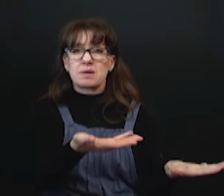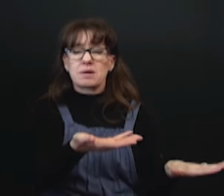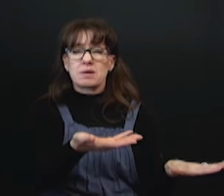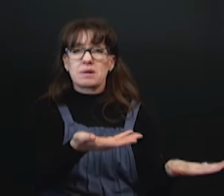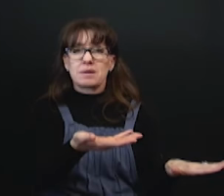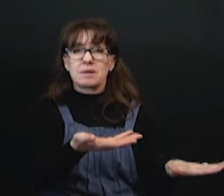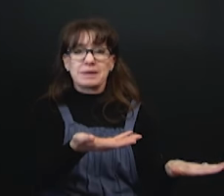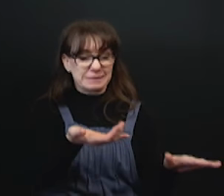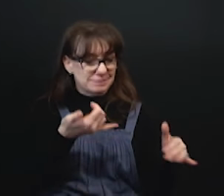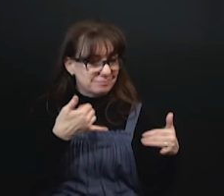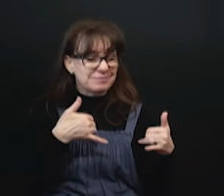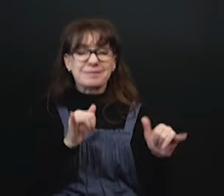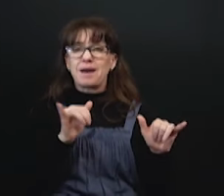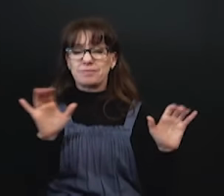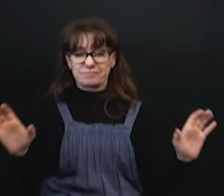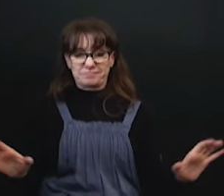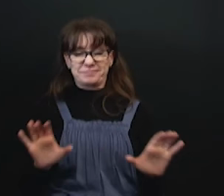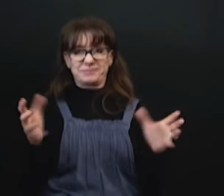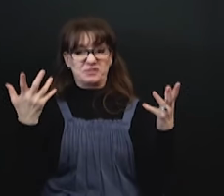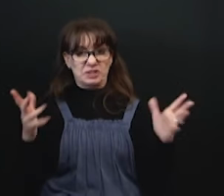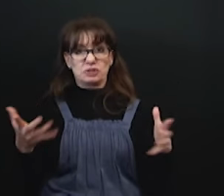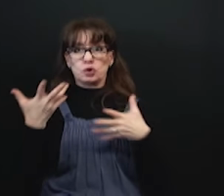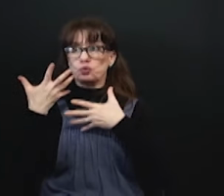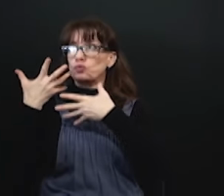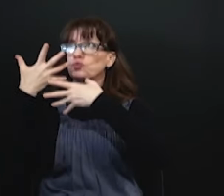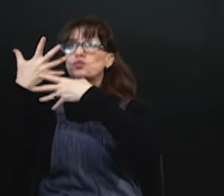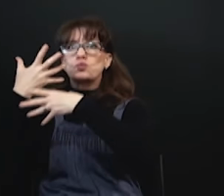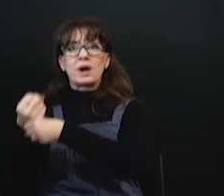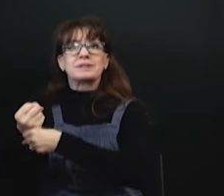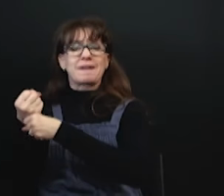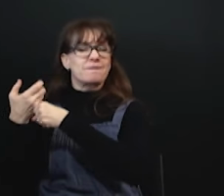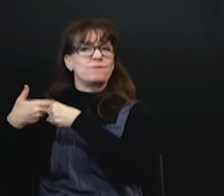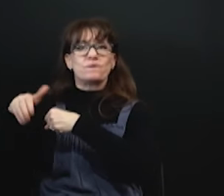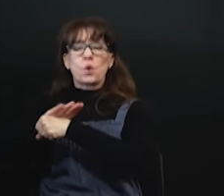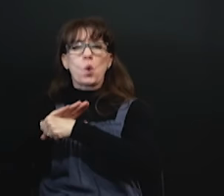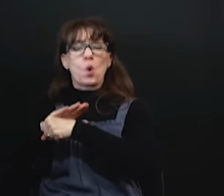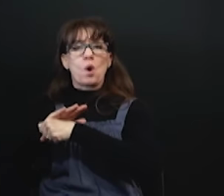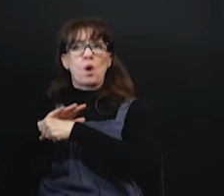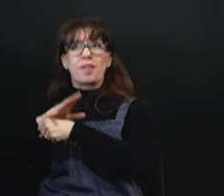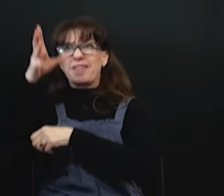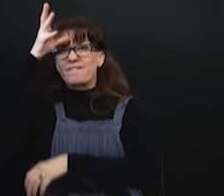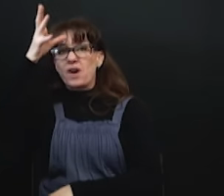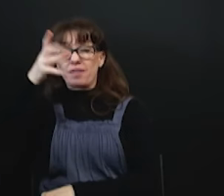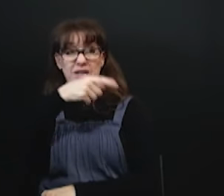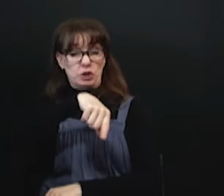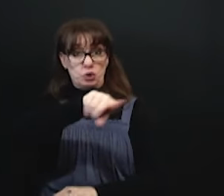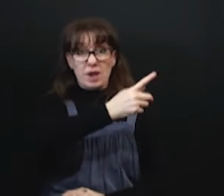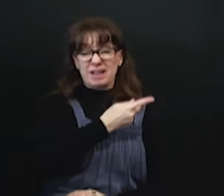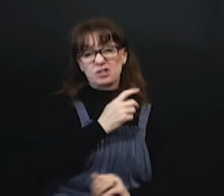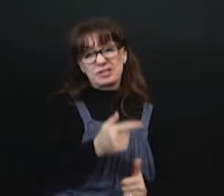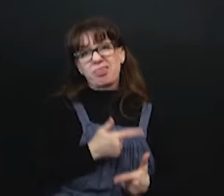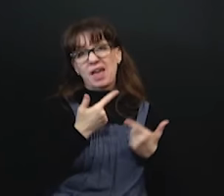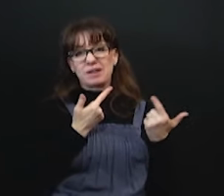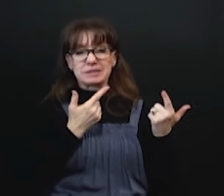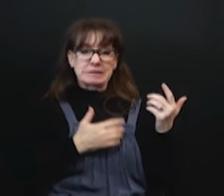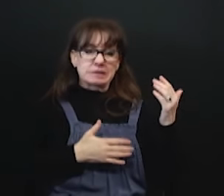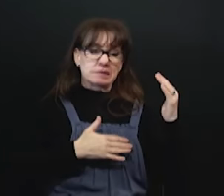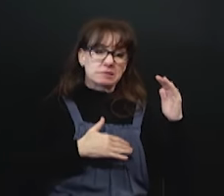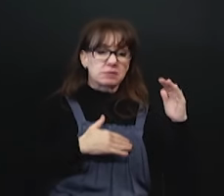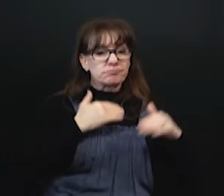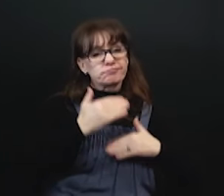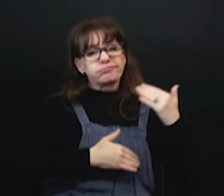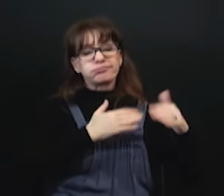He did this, trusting wholly in our Father, that you and I may live, not simply exist, not simply going through the motions